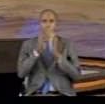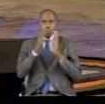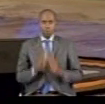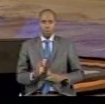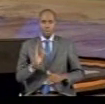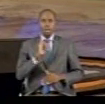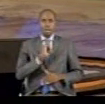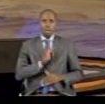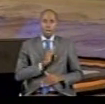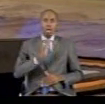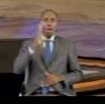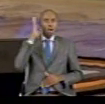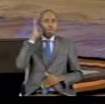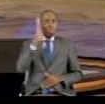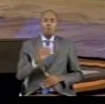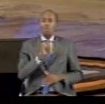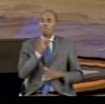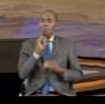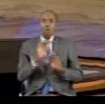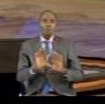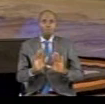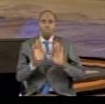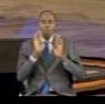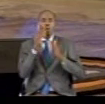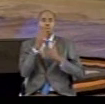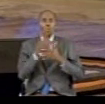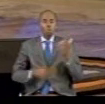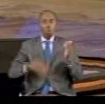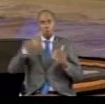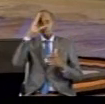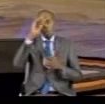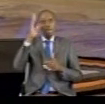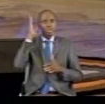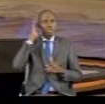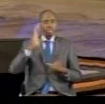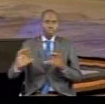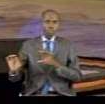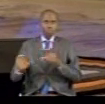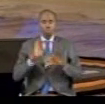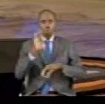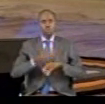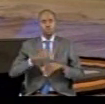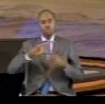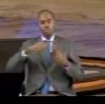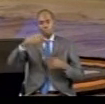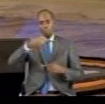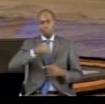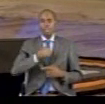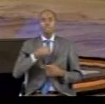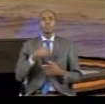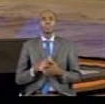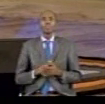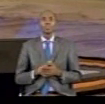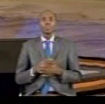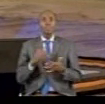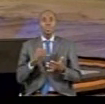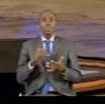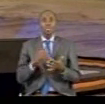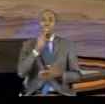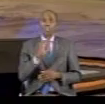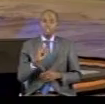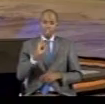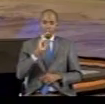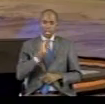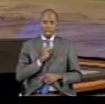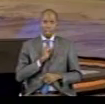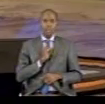I will not fear what man shall do unto me. It is I. Be